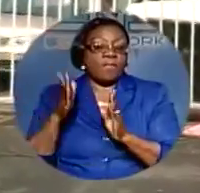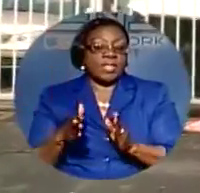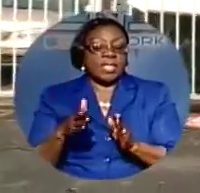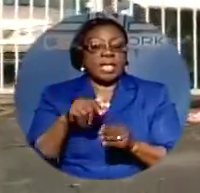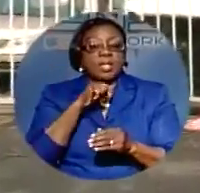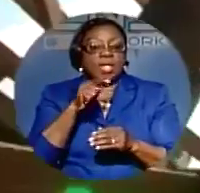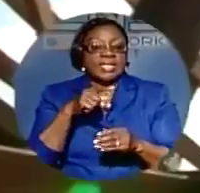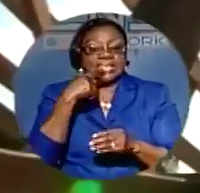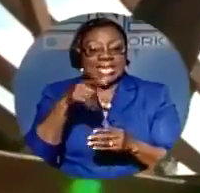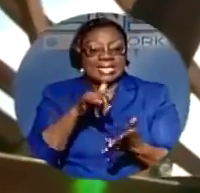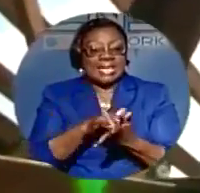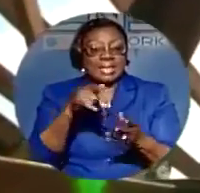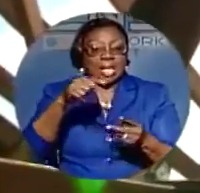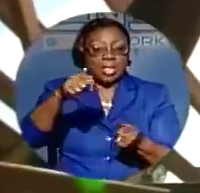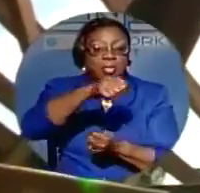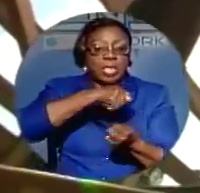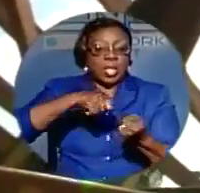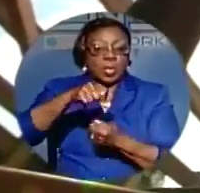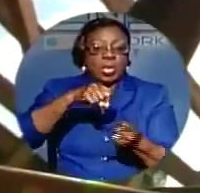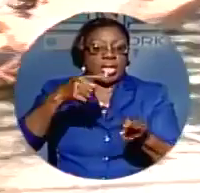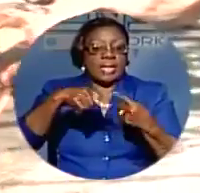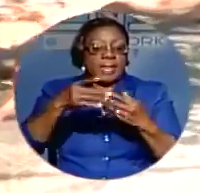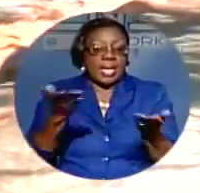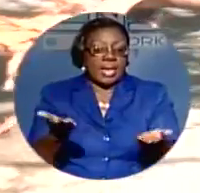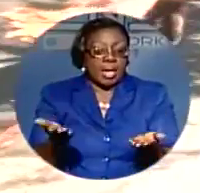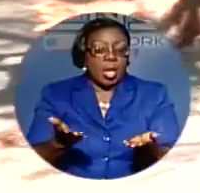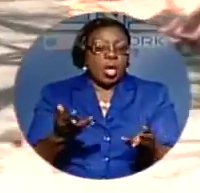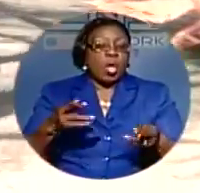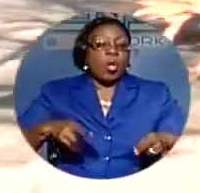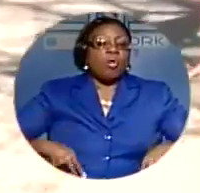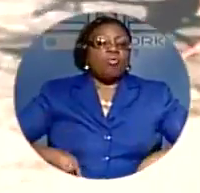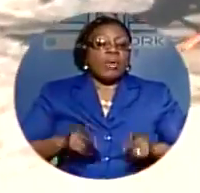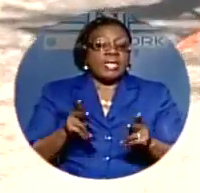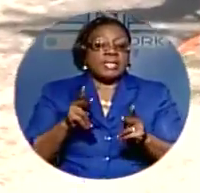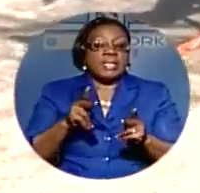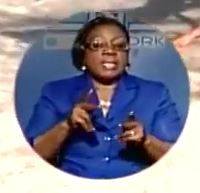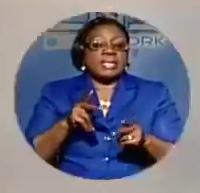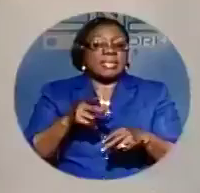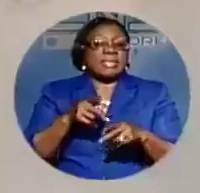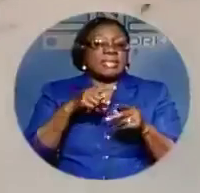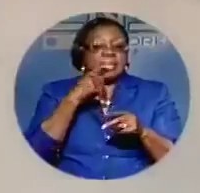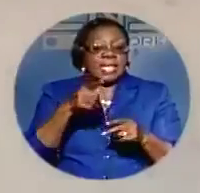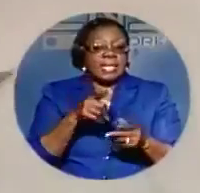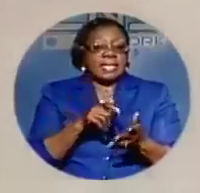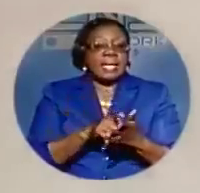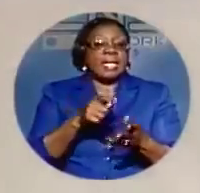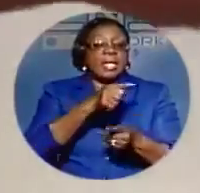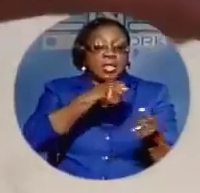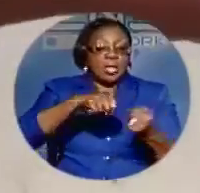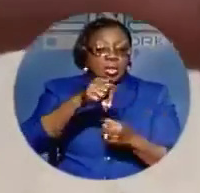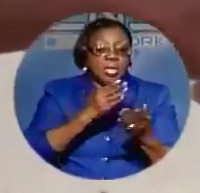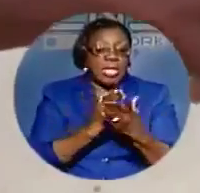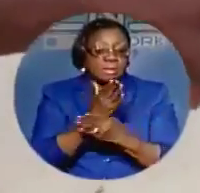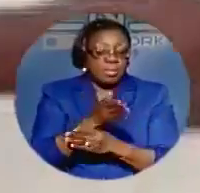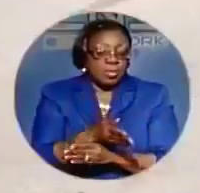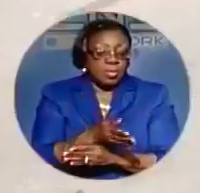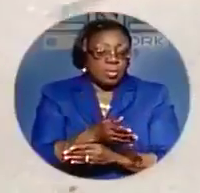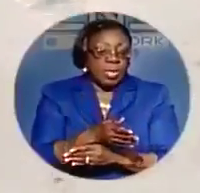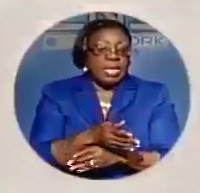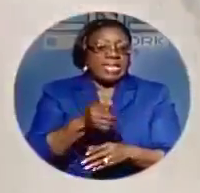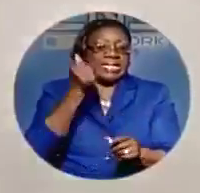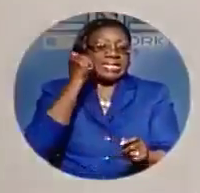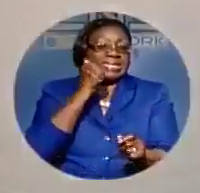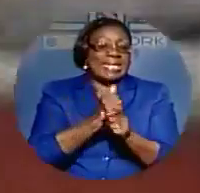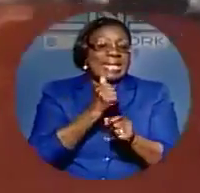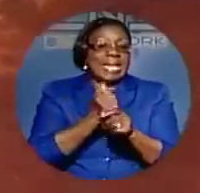that a tornado touched down, residents are convinced that one swept through the area. Right here, these are the nails from this